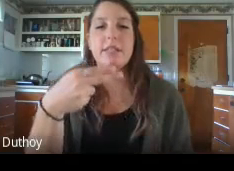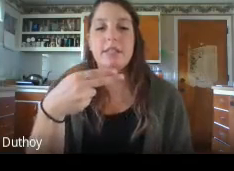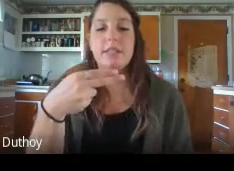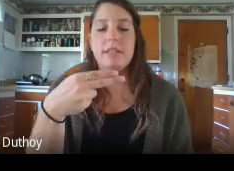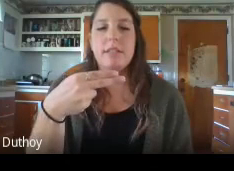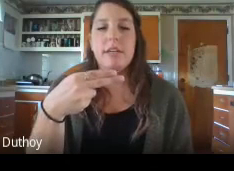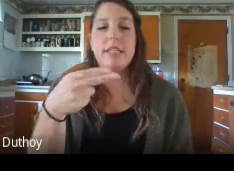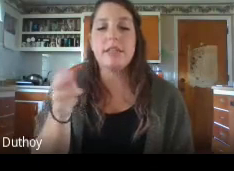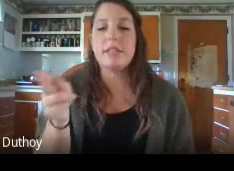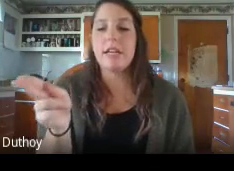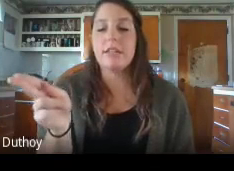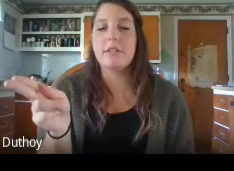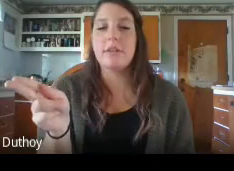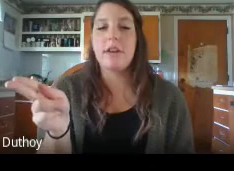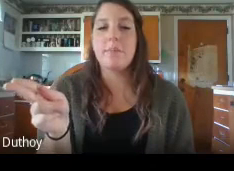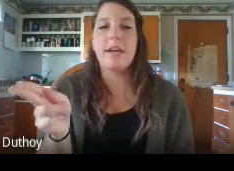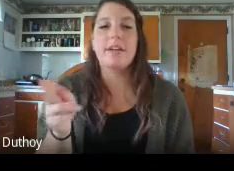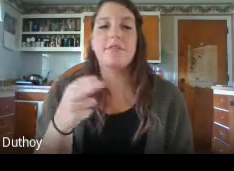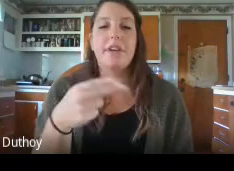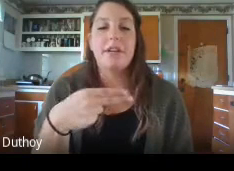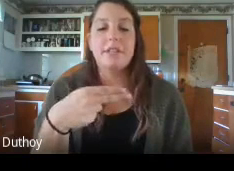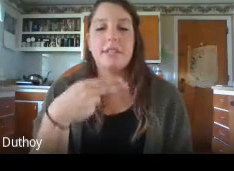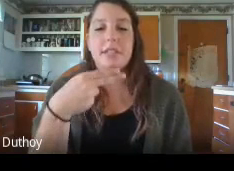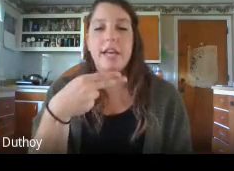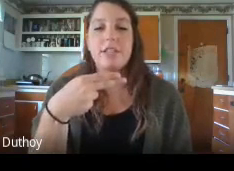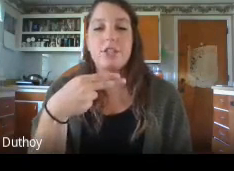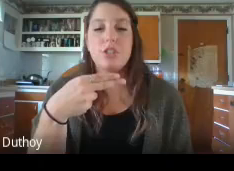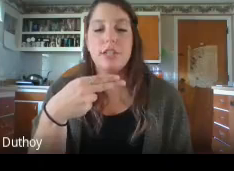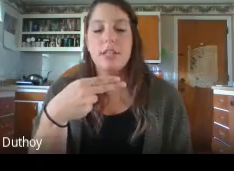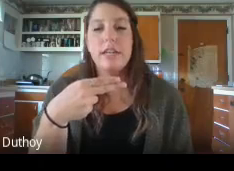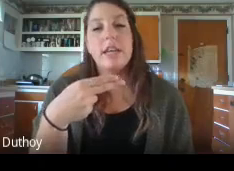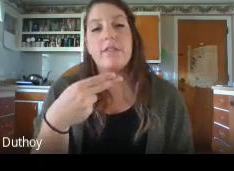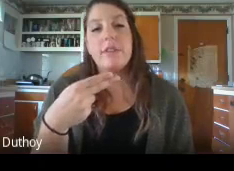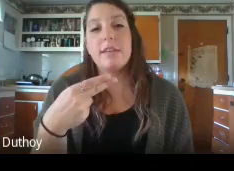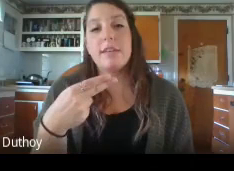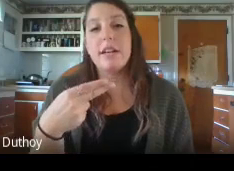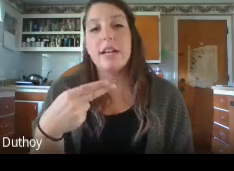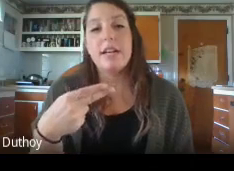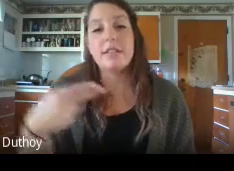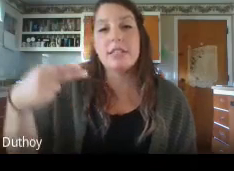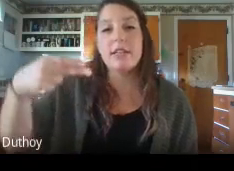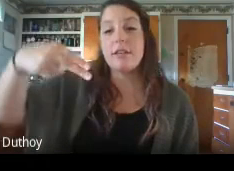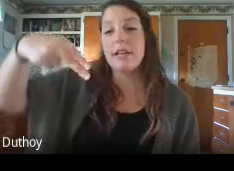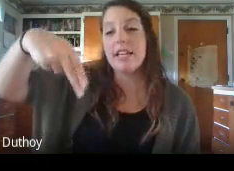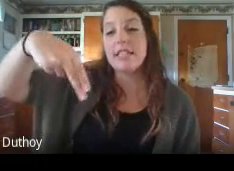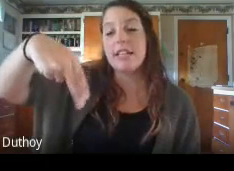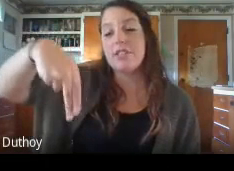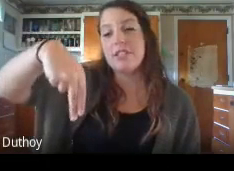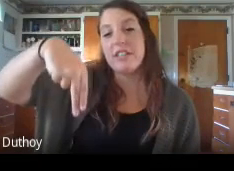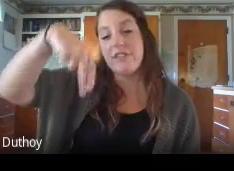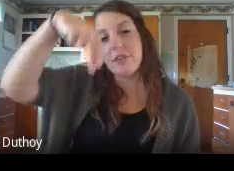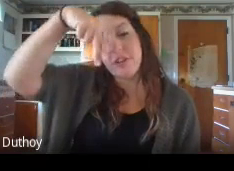this. Okay, so you're tucking your little thumb behind your fingers. H. If you think about it, it kind of looks like a